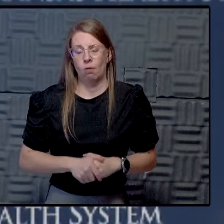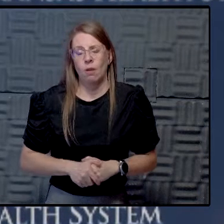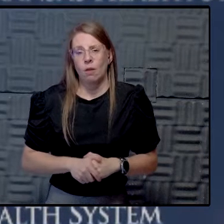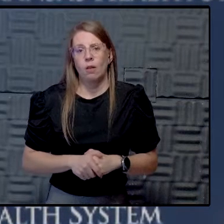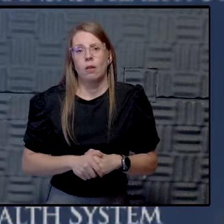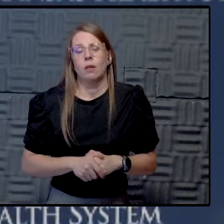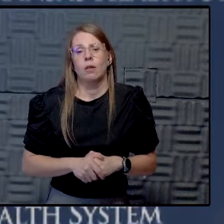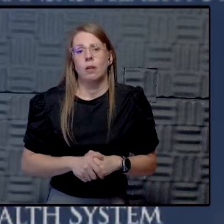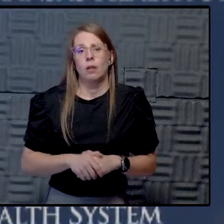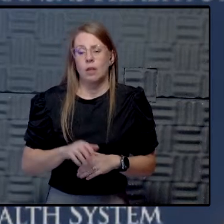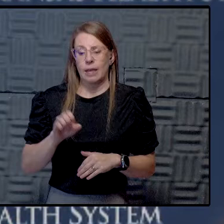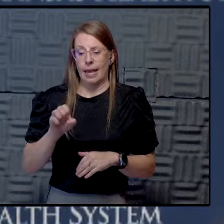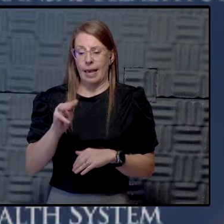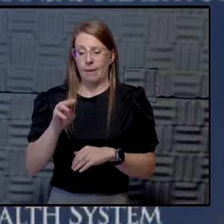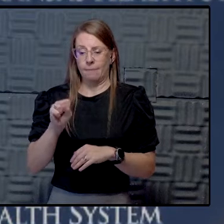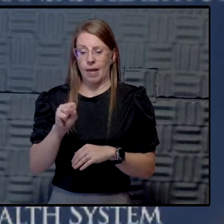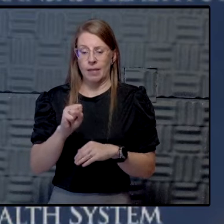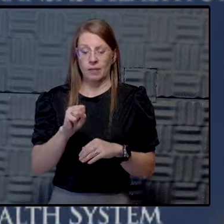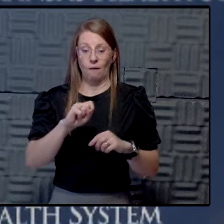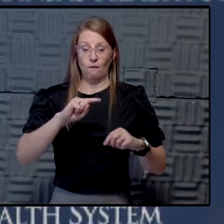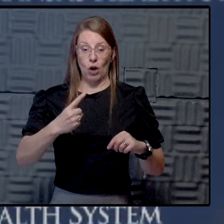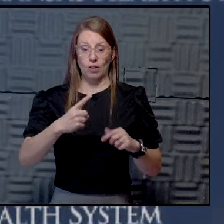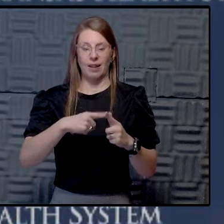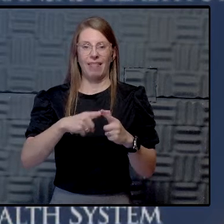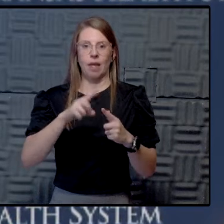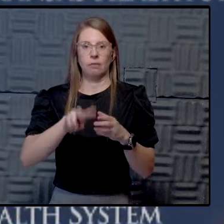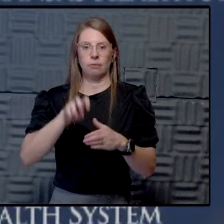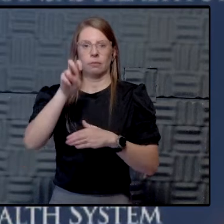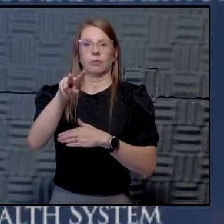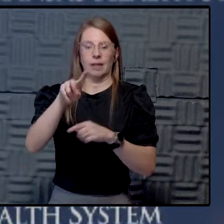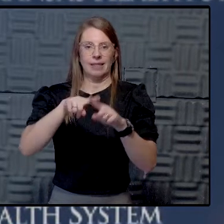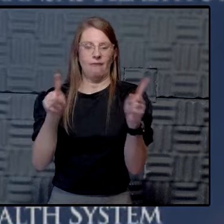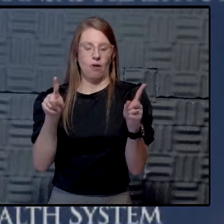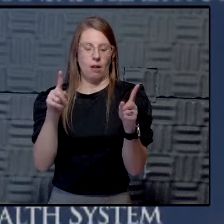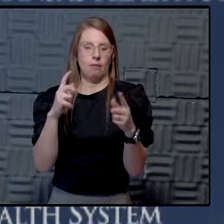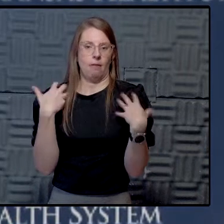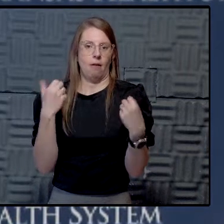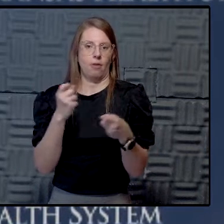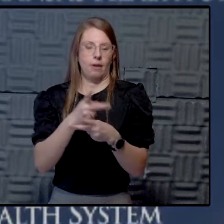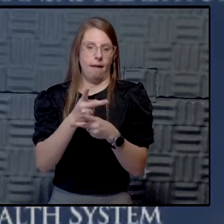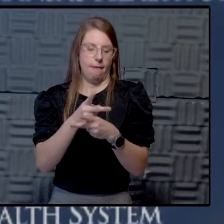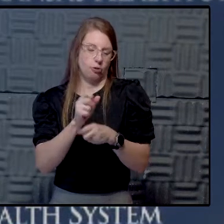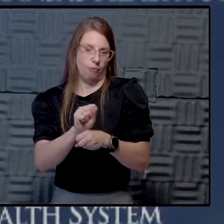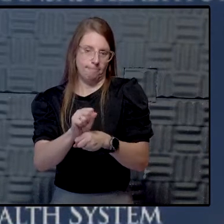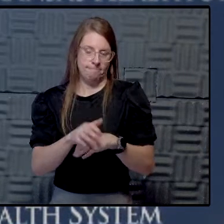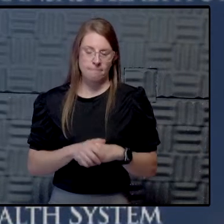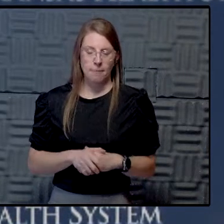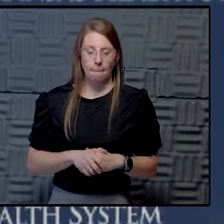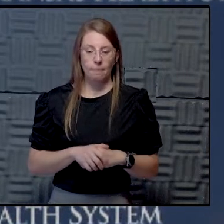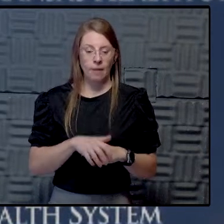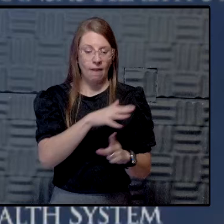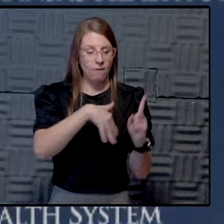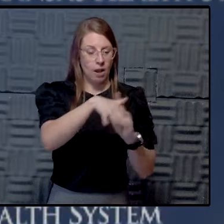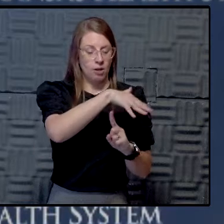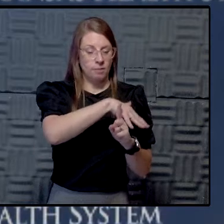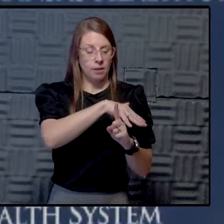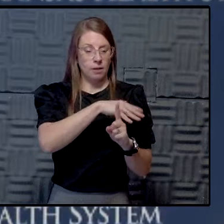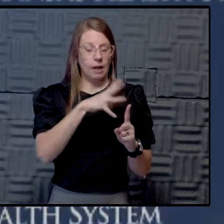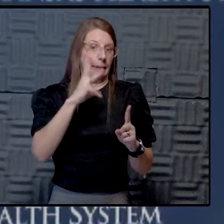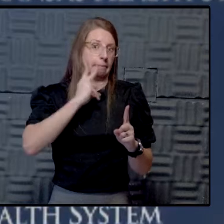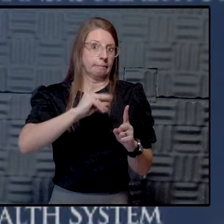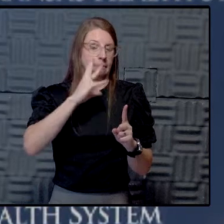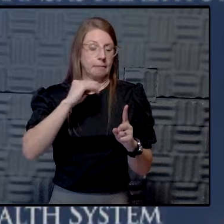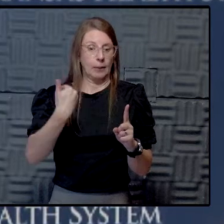oftentimes use EMS as a stepping stone to other healthcare professions. And in environments like this, where they're exposed to high frequency of illness,